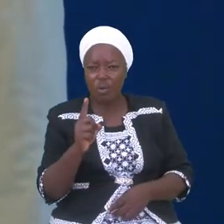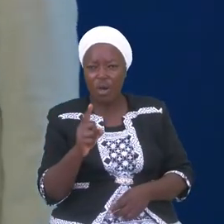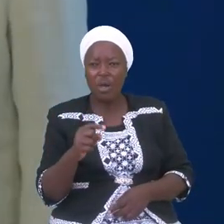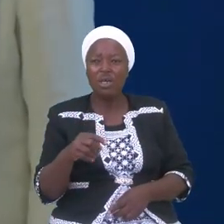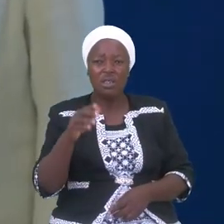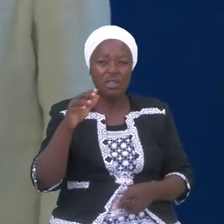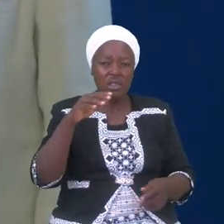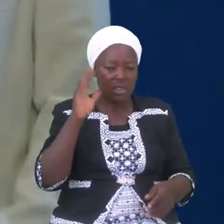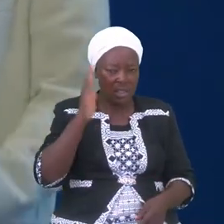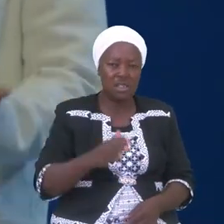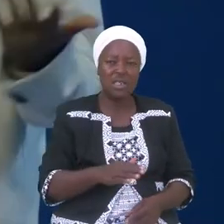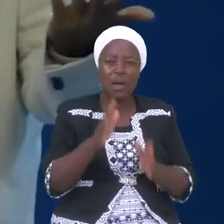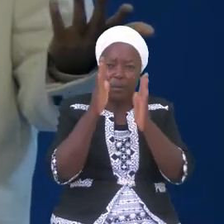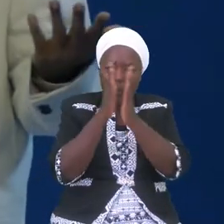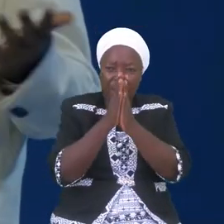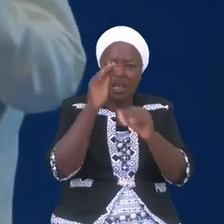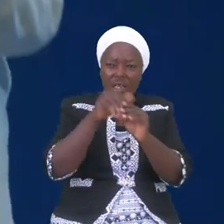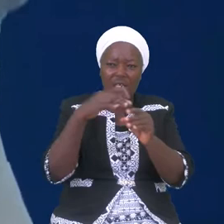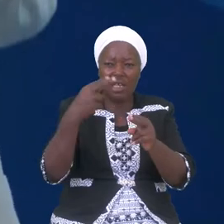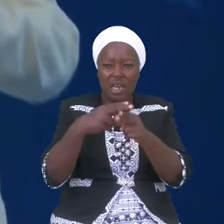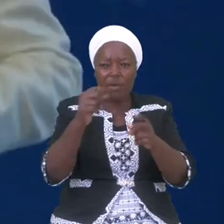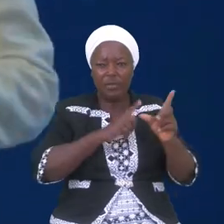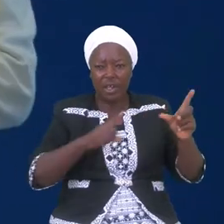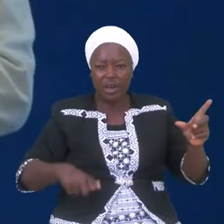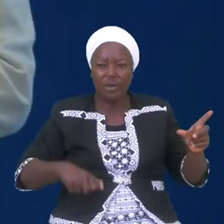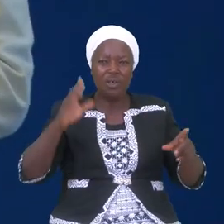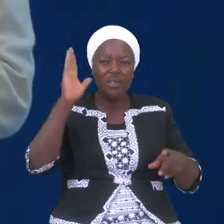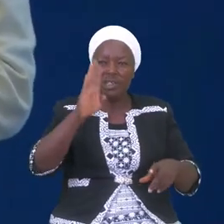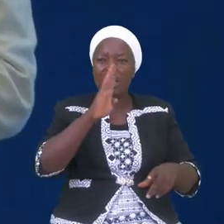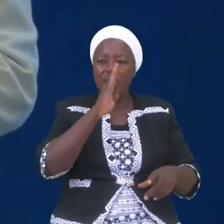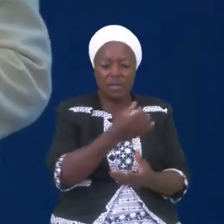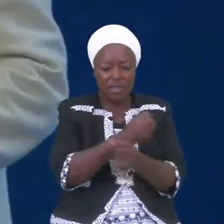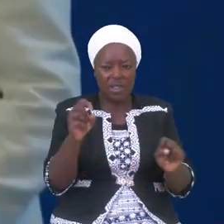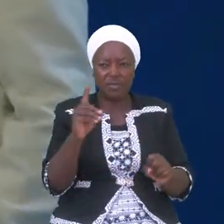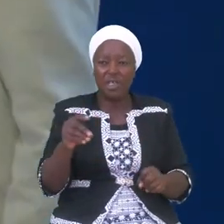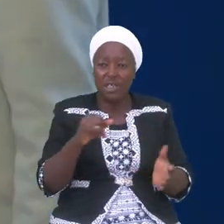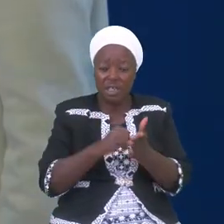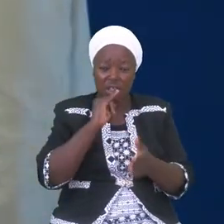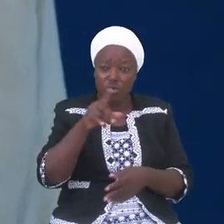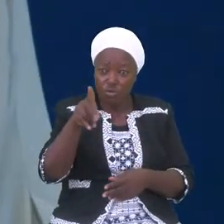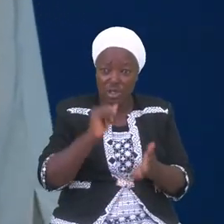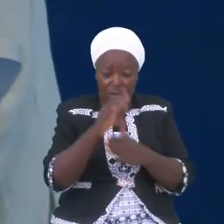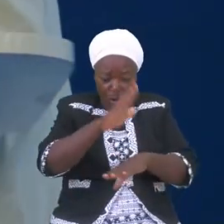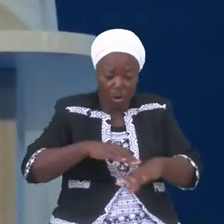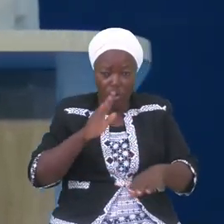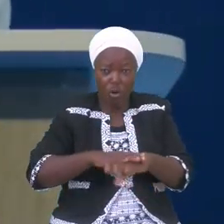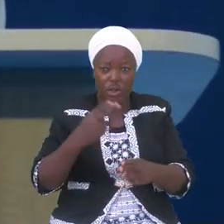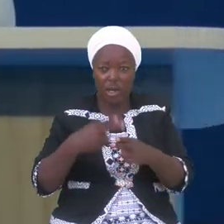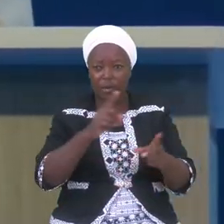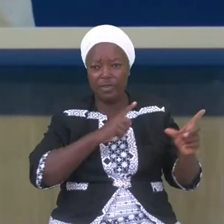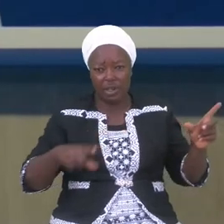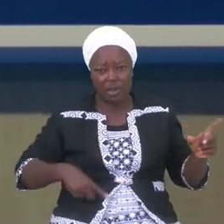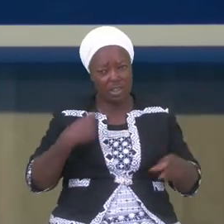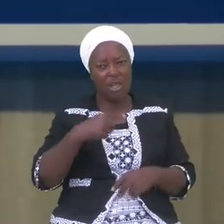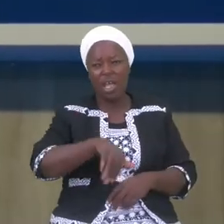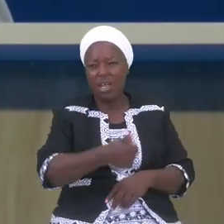on the name of the Lord shall be saved. It's you to call upon the name of the Lord. It says, whosoever comes